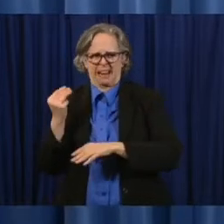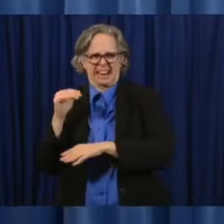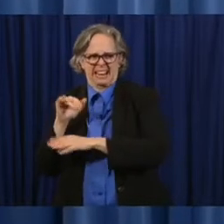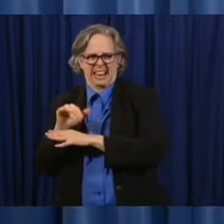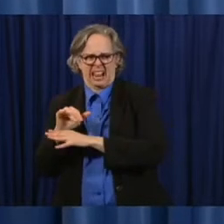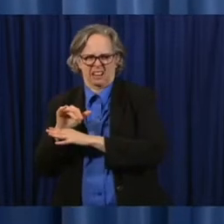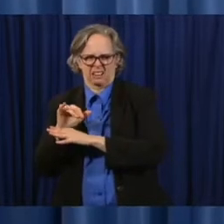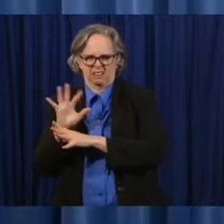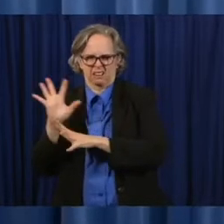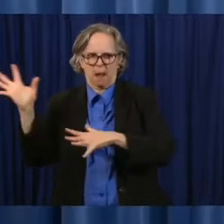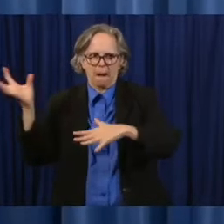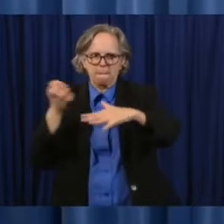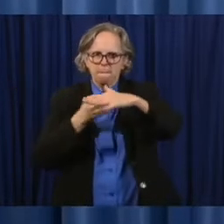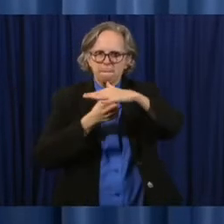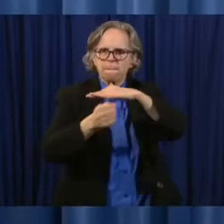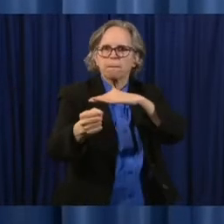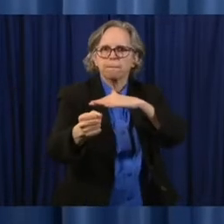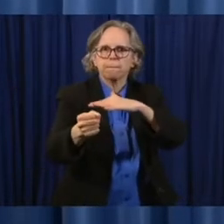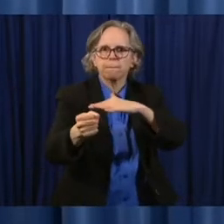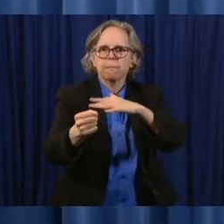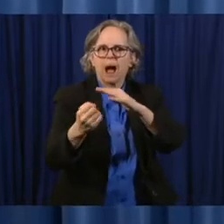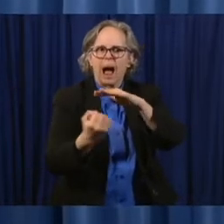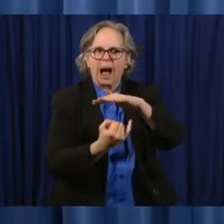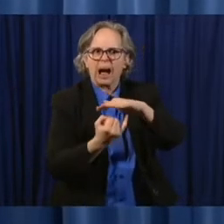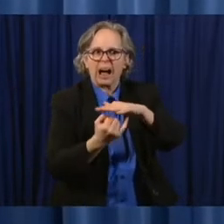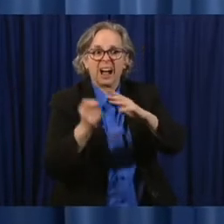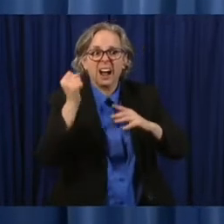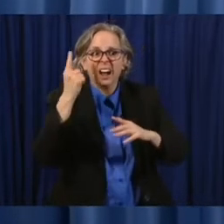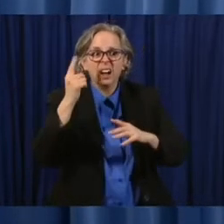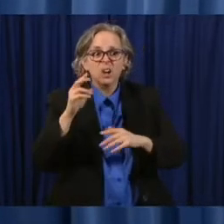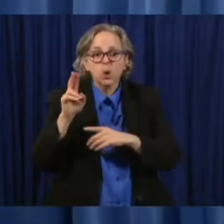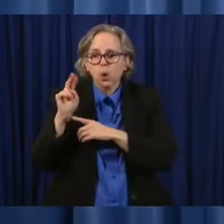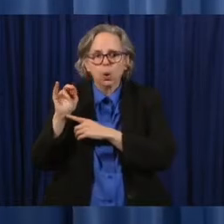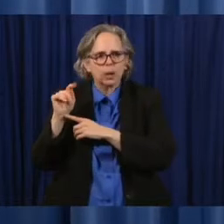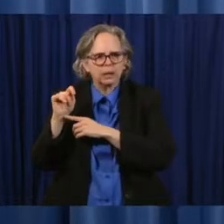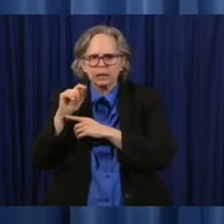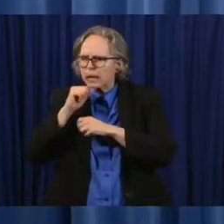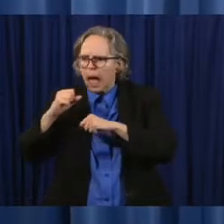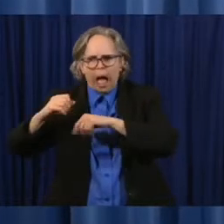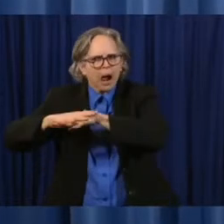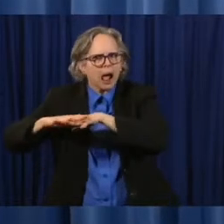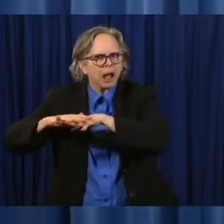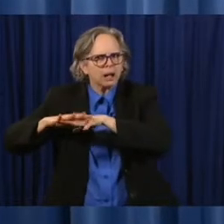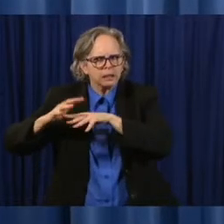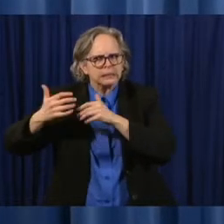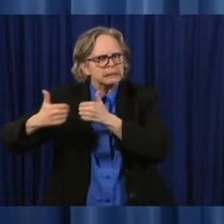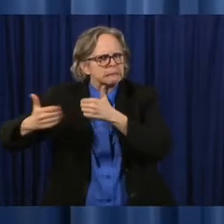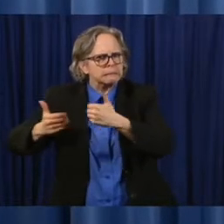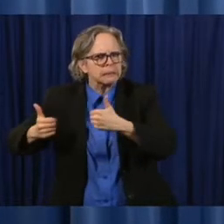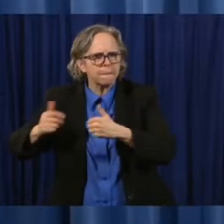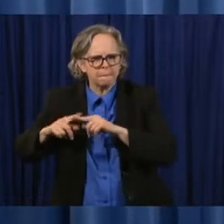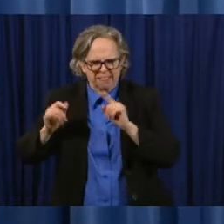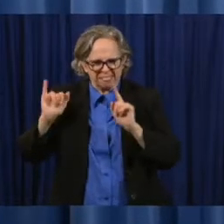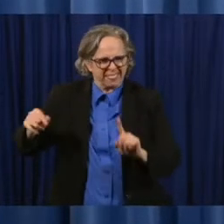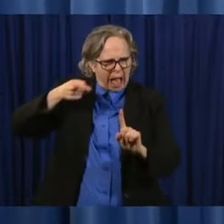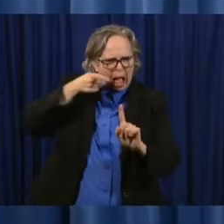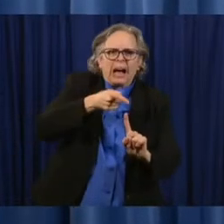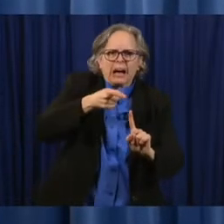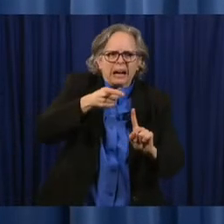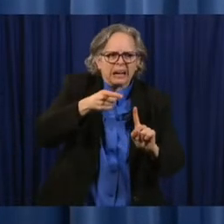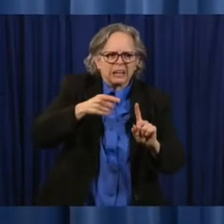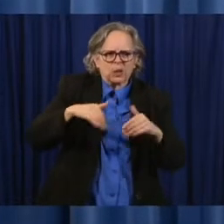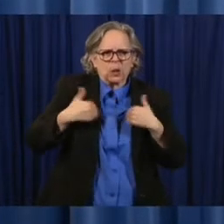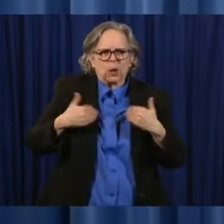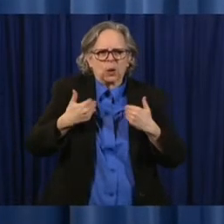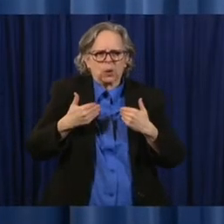units do not intermingle, but all the youth in this individual's unit are being monitored for symptoms.